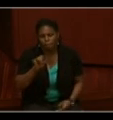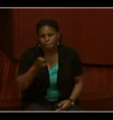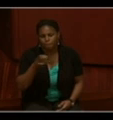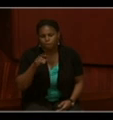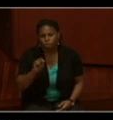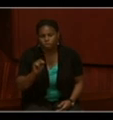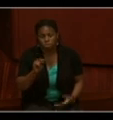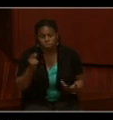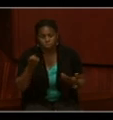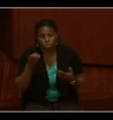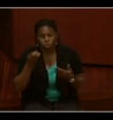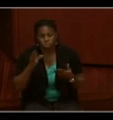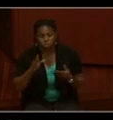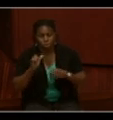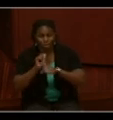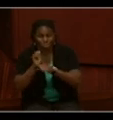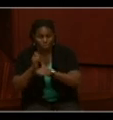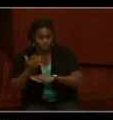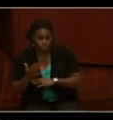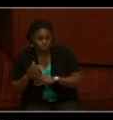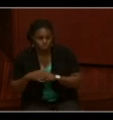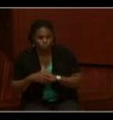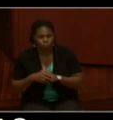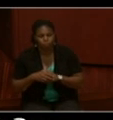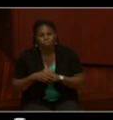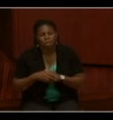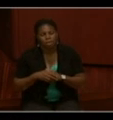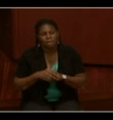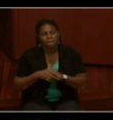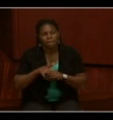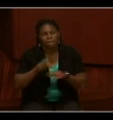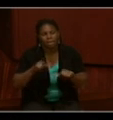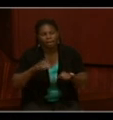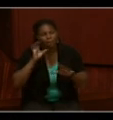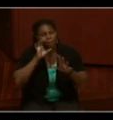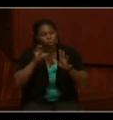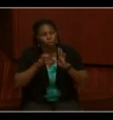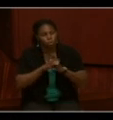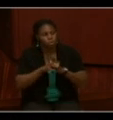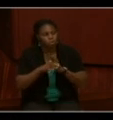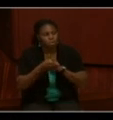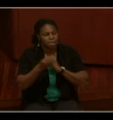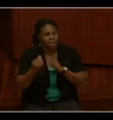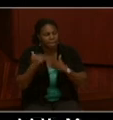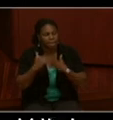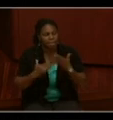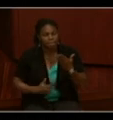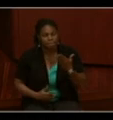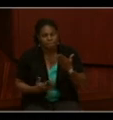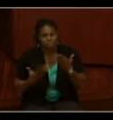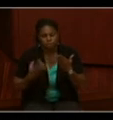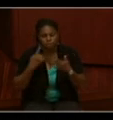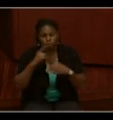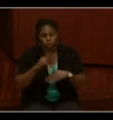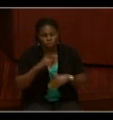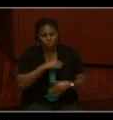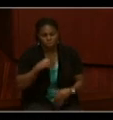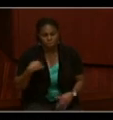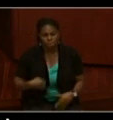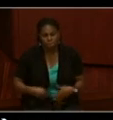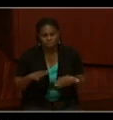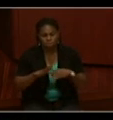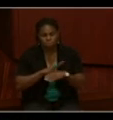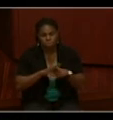laborer, these files may also contain photos and lists relating to Chinese businesses across the